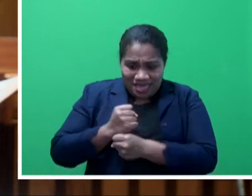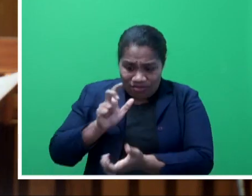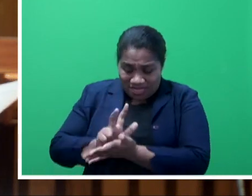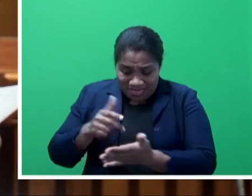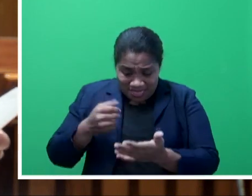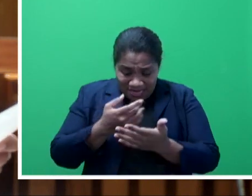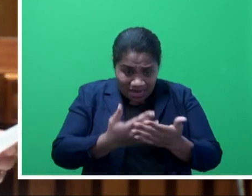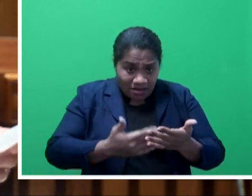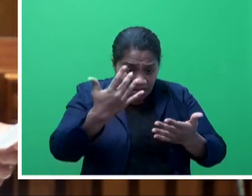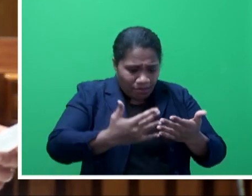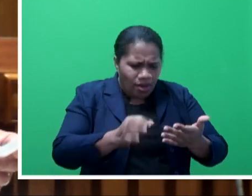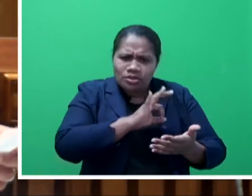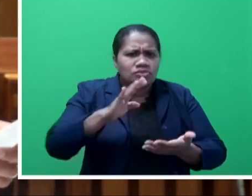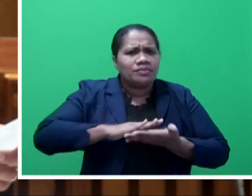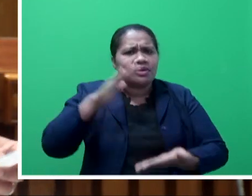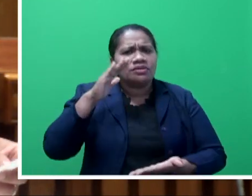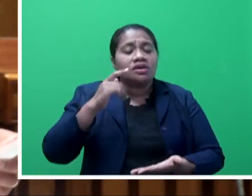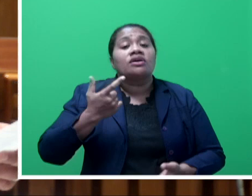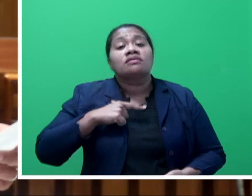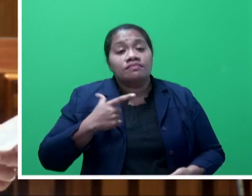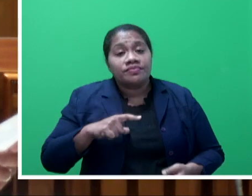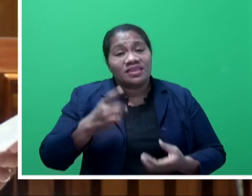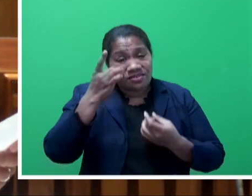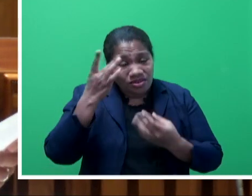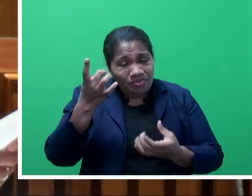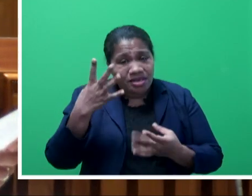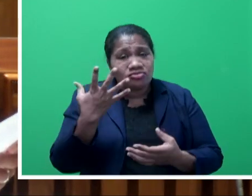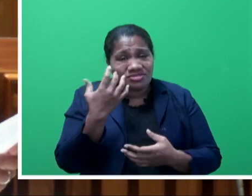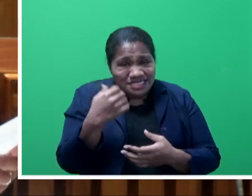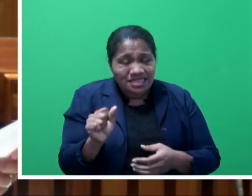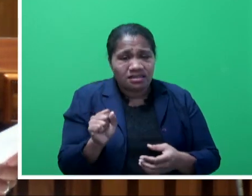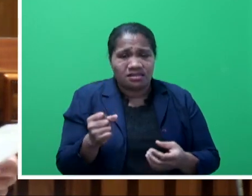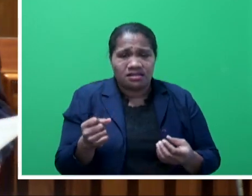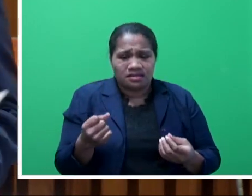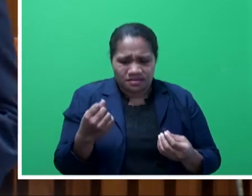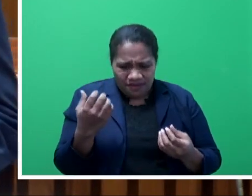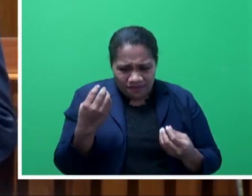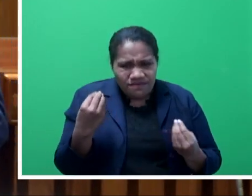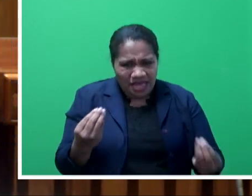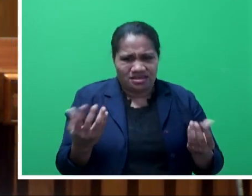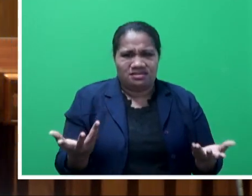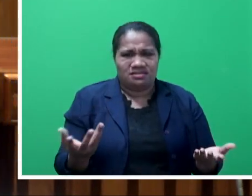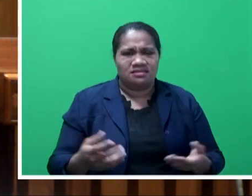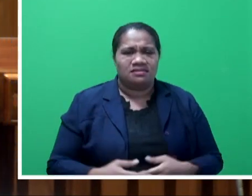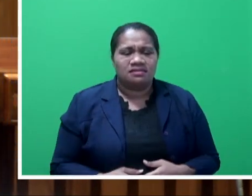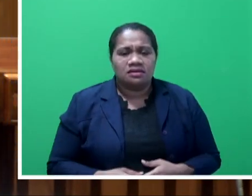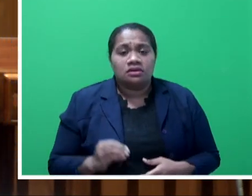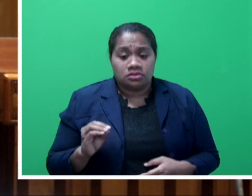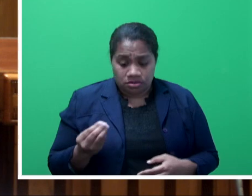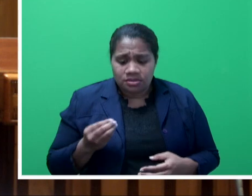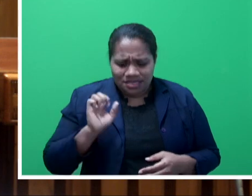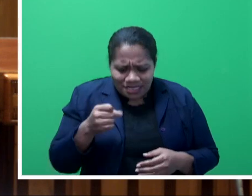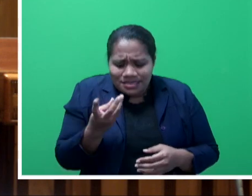So therefore, that information is still valid, Mr. Speaker, sir. Of course, a few things have changed